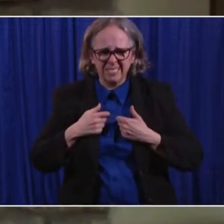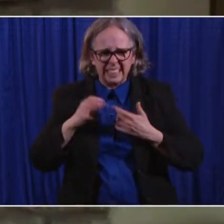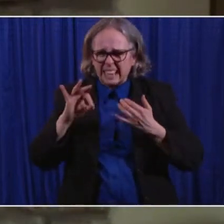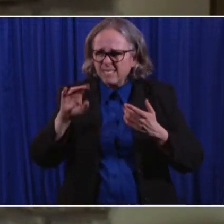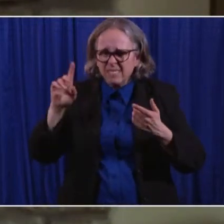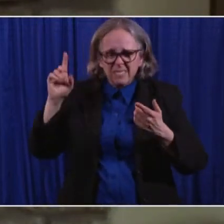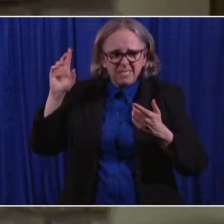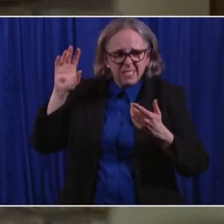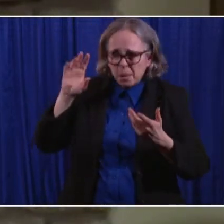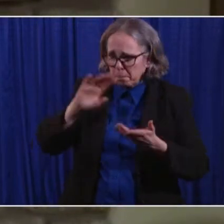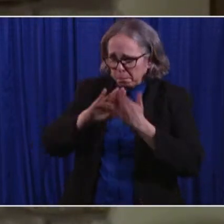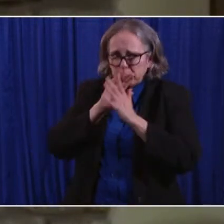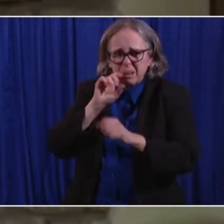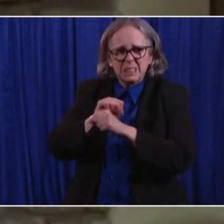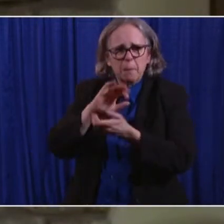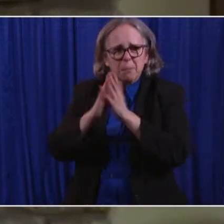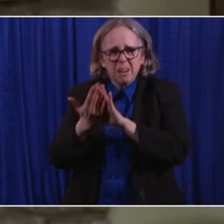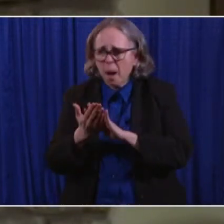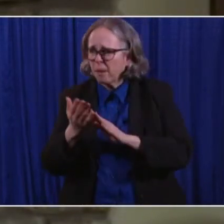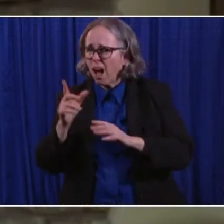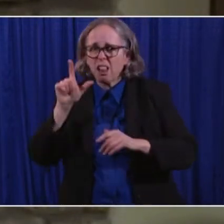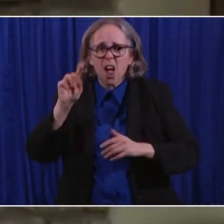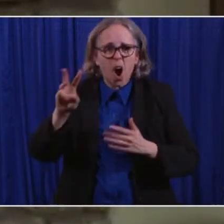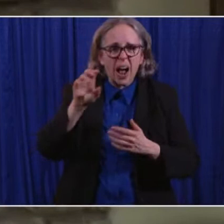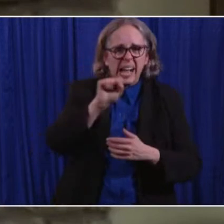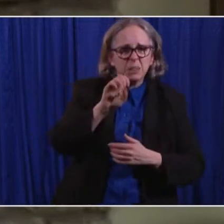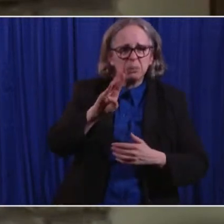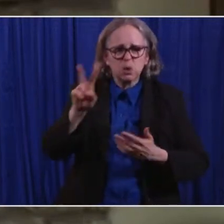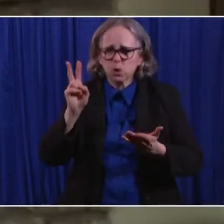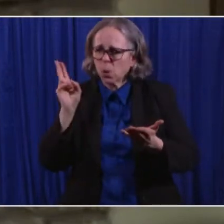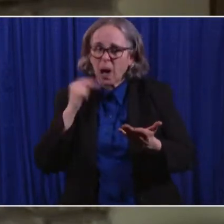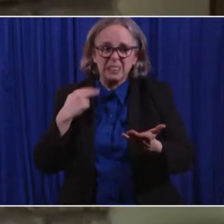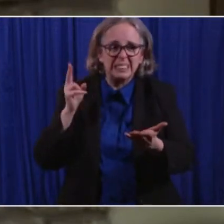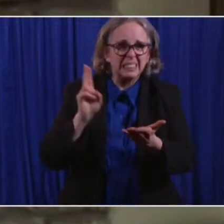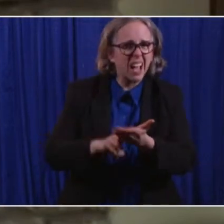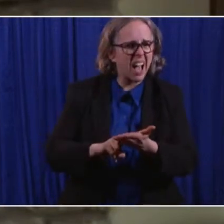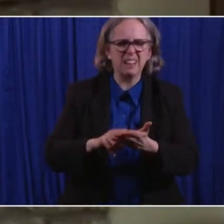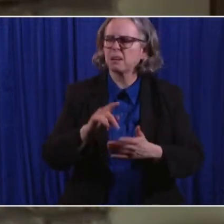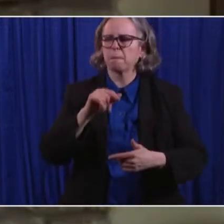for me to do anything but veto this bill.